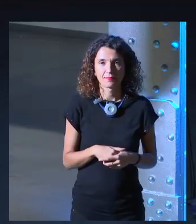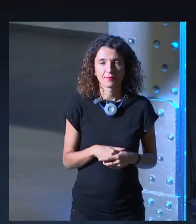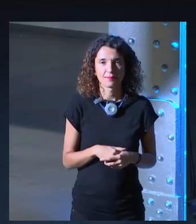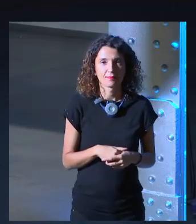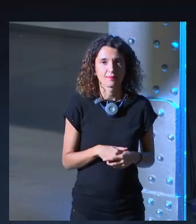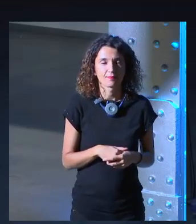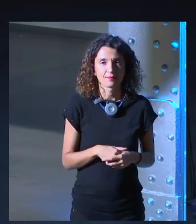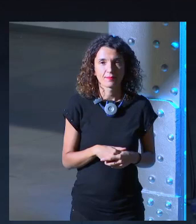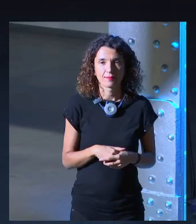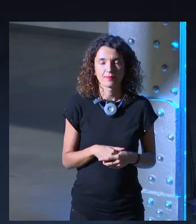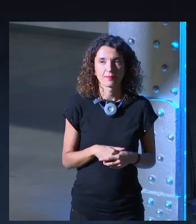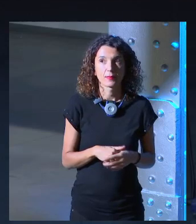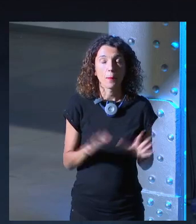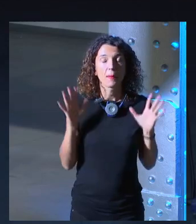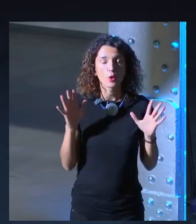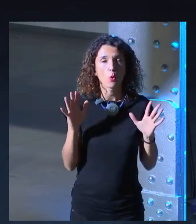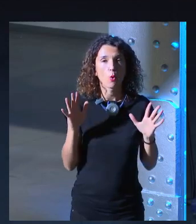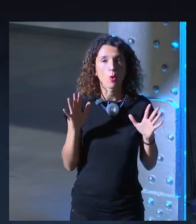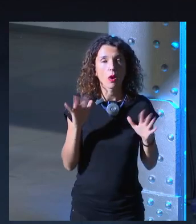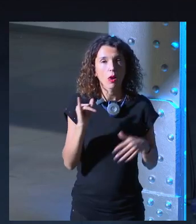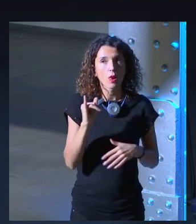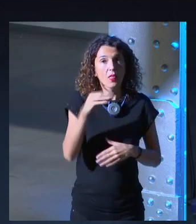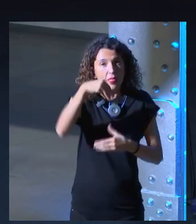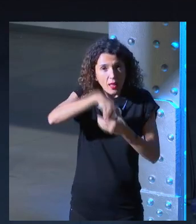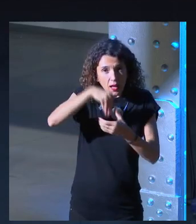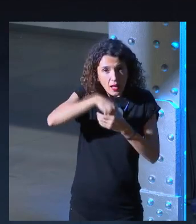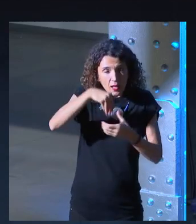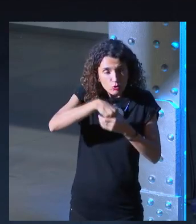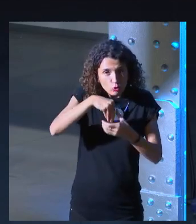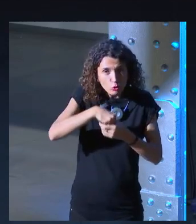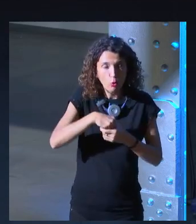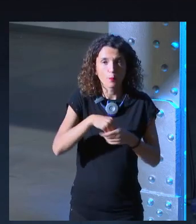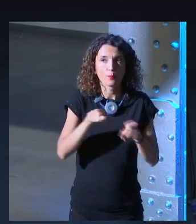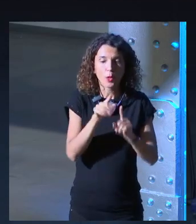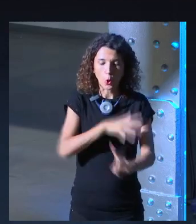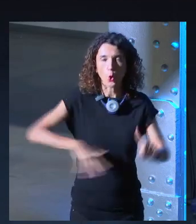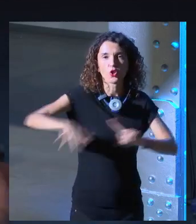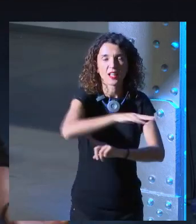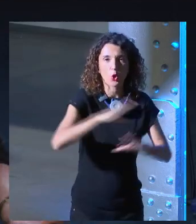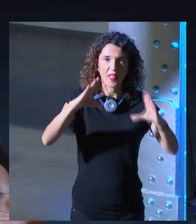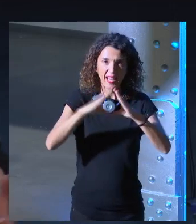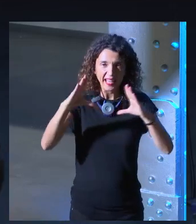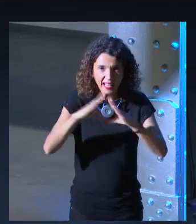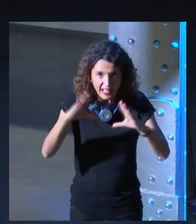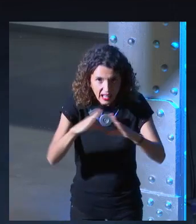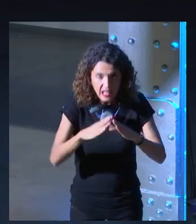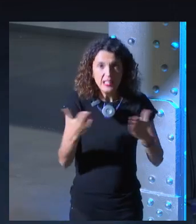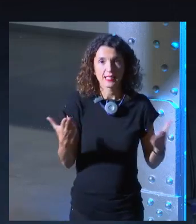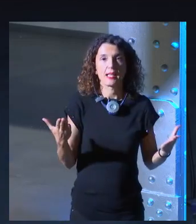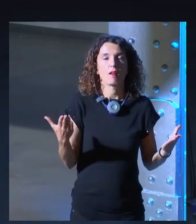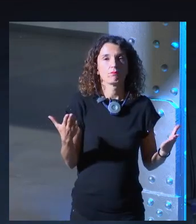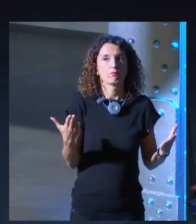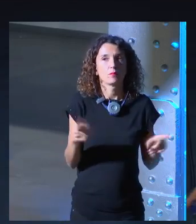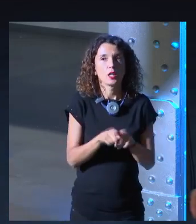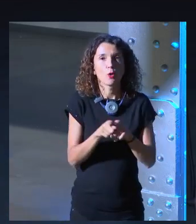the thing that's deep in me, that whole background with the church, is not something that I can run away from, because it is part of